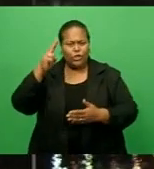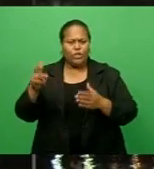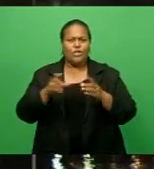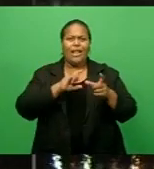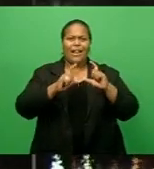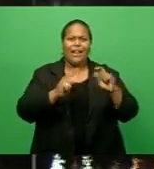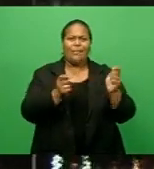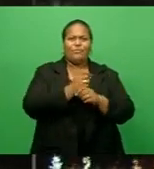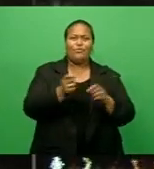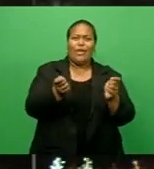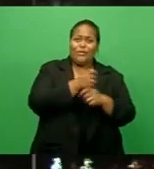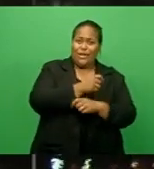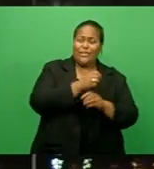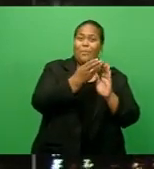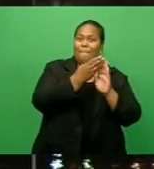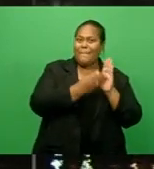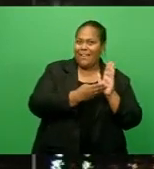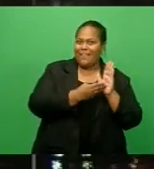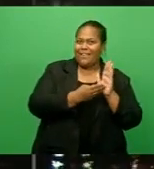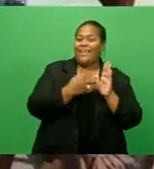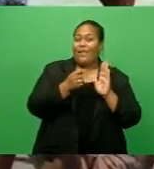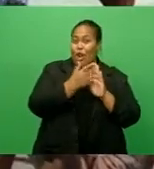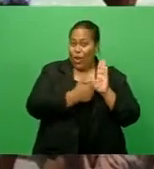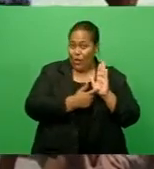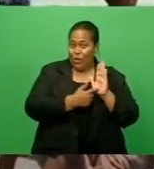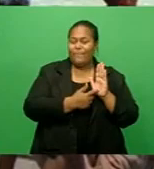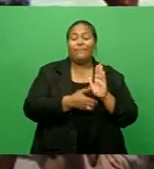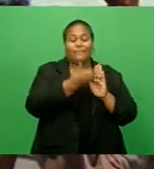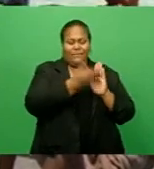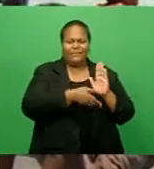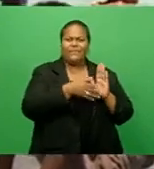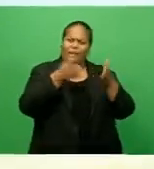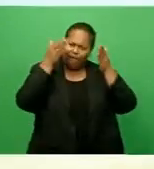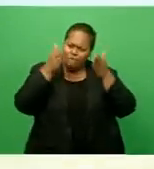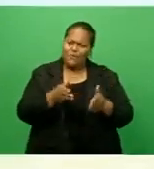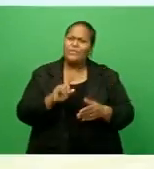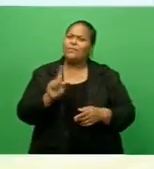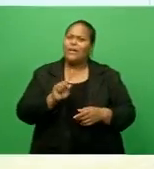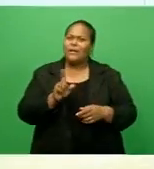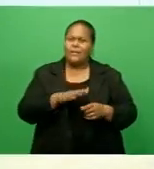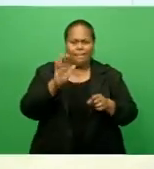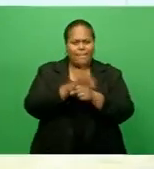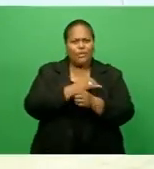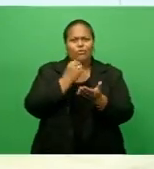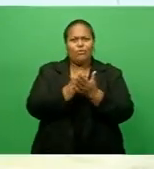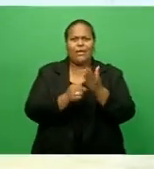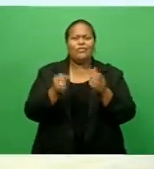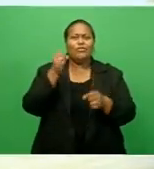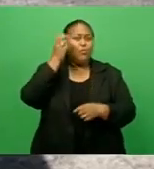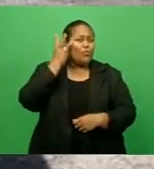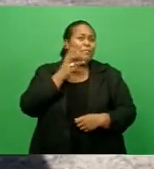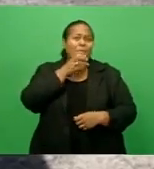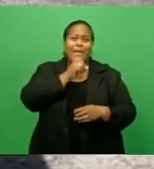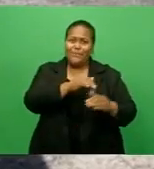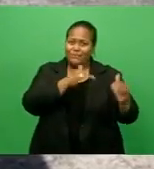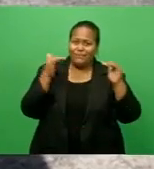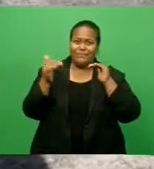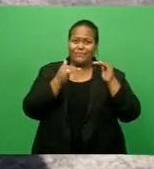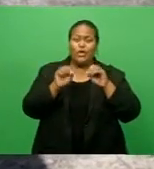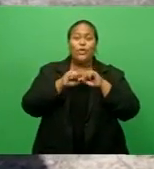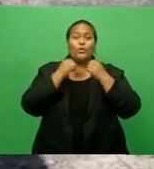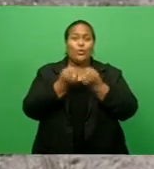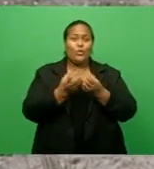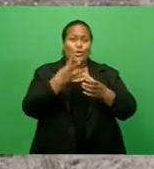Bill. Attorney General Ayasaid Kayum says the bill also focuses on ensuring gender equality, social inclusion and